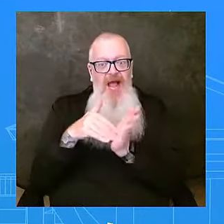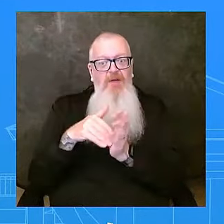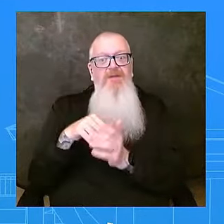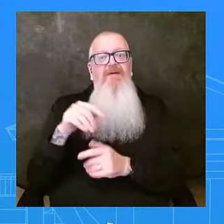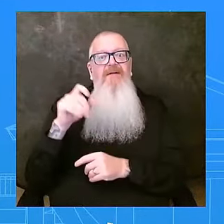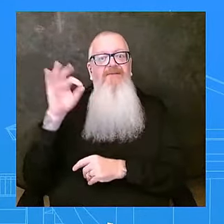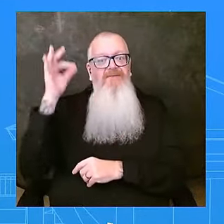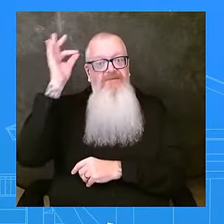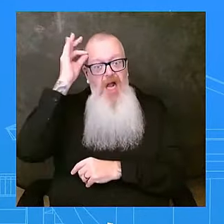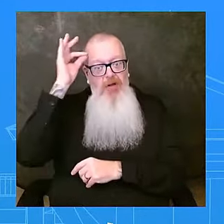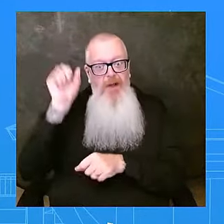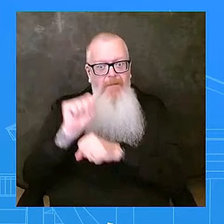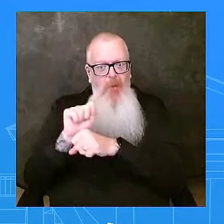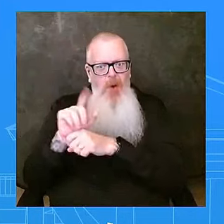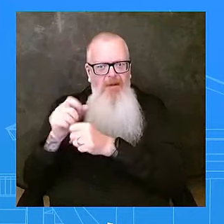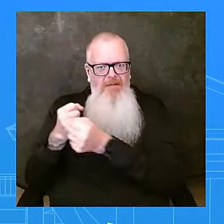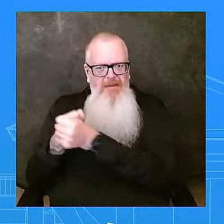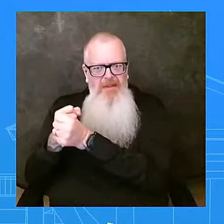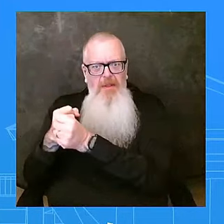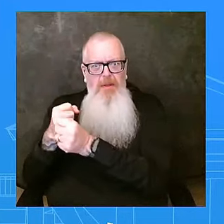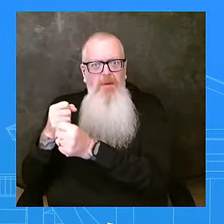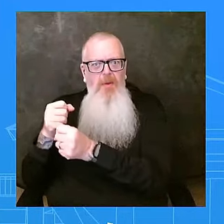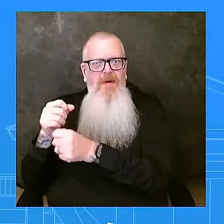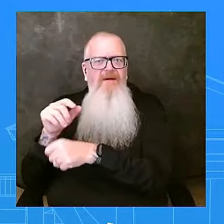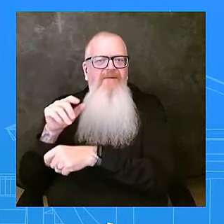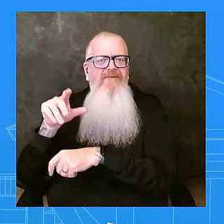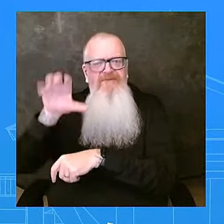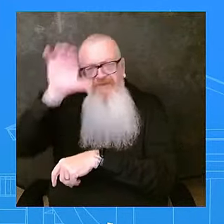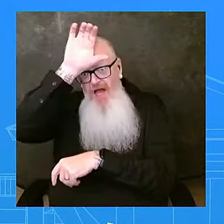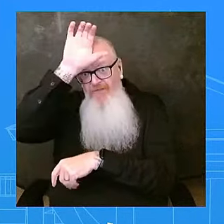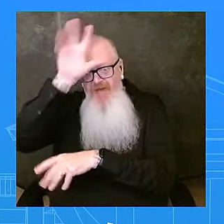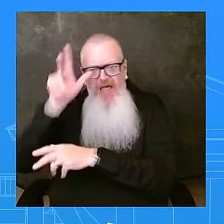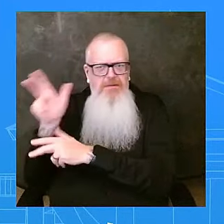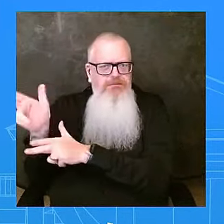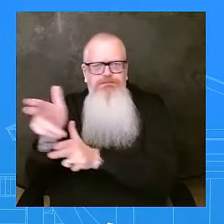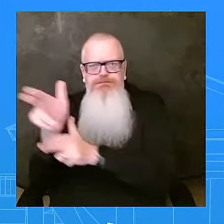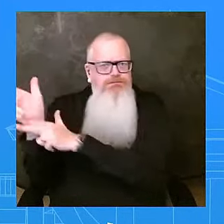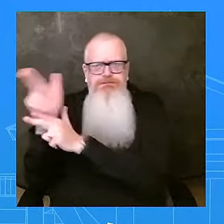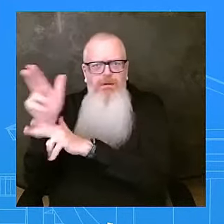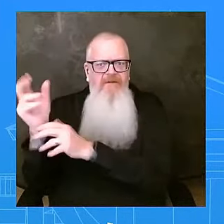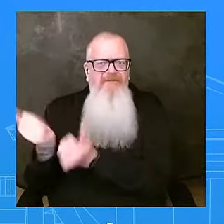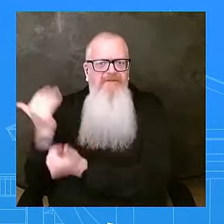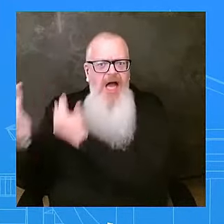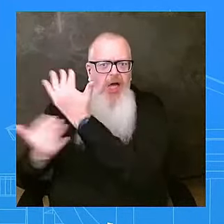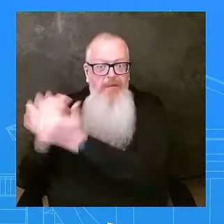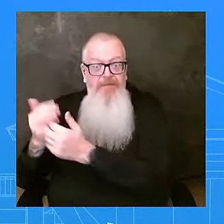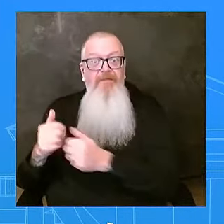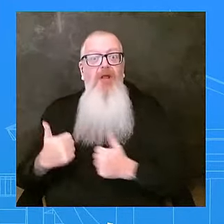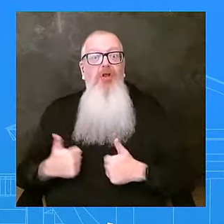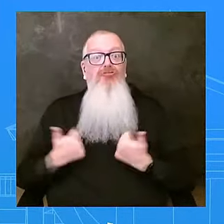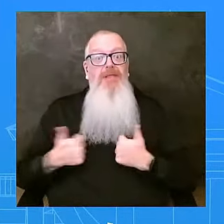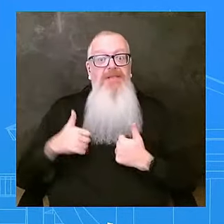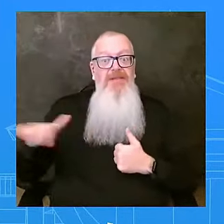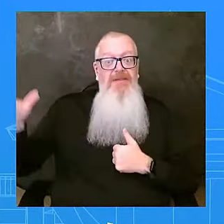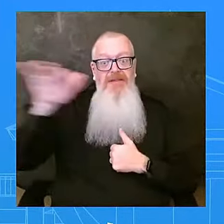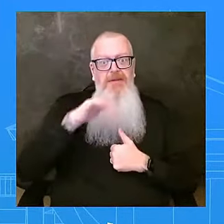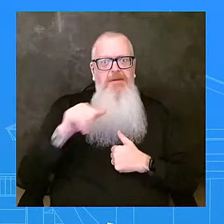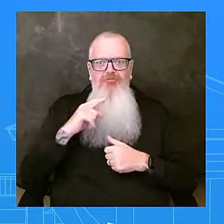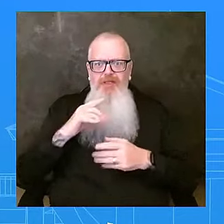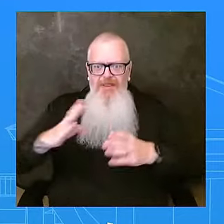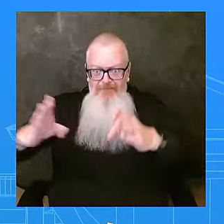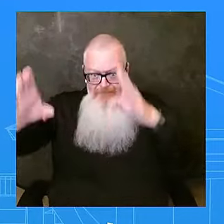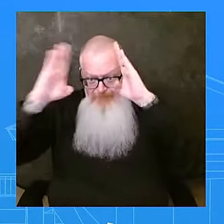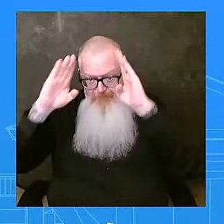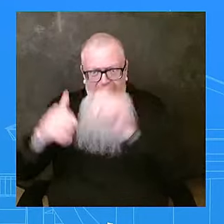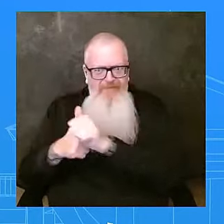efforts across multiple states. Residents in the affected areas should remain vigilant and heed the warnings of local